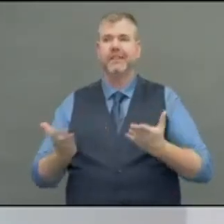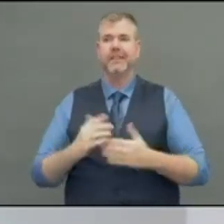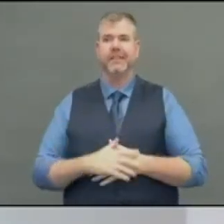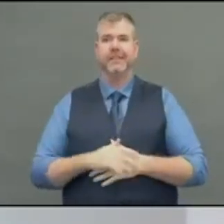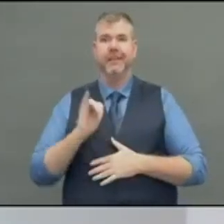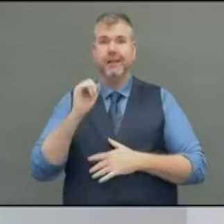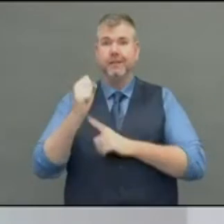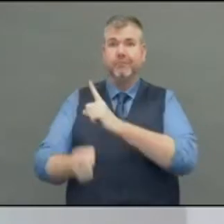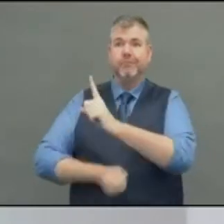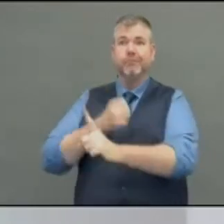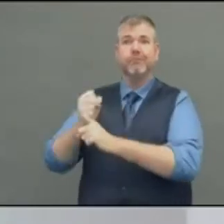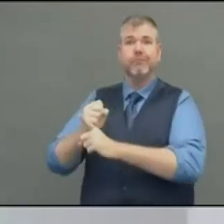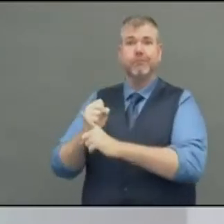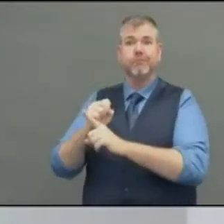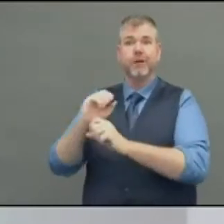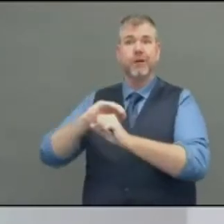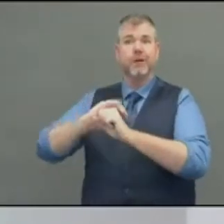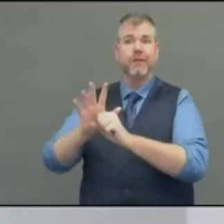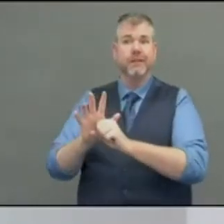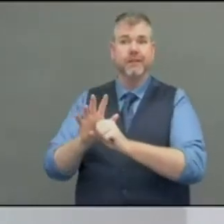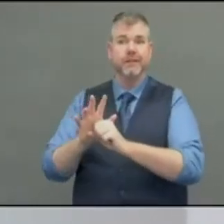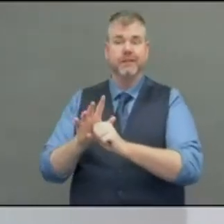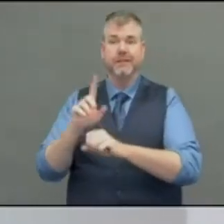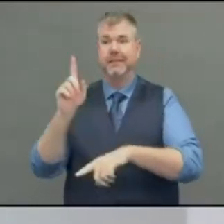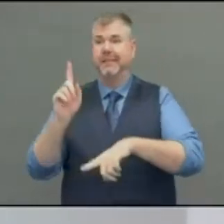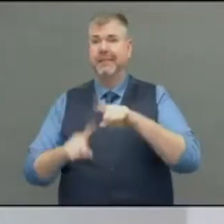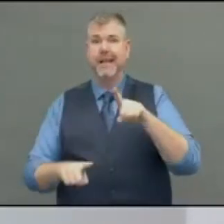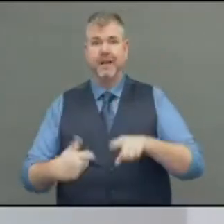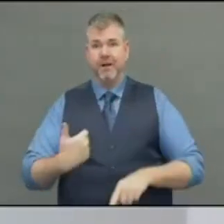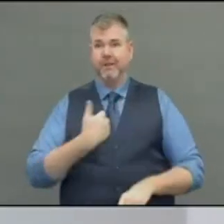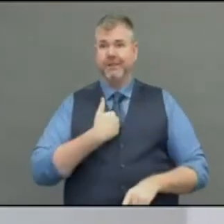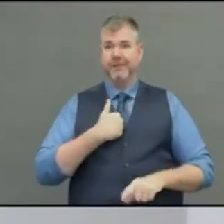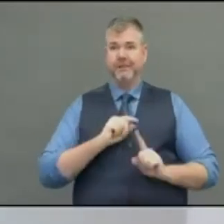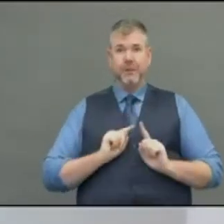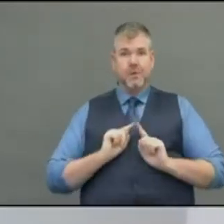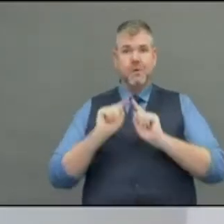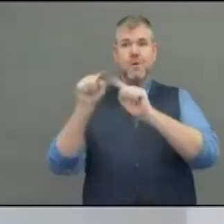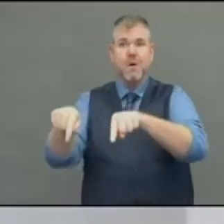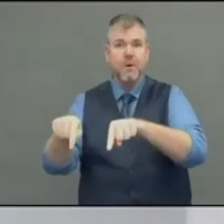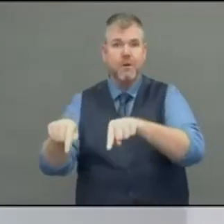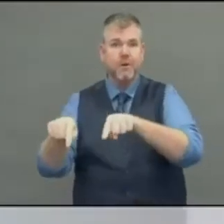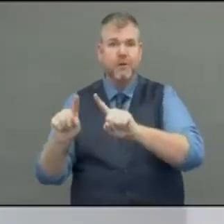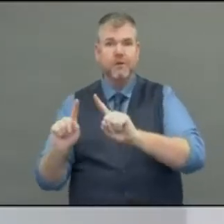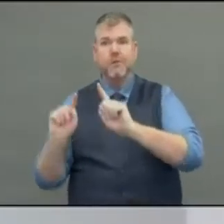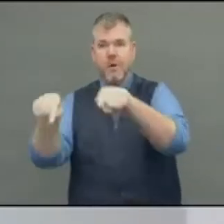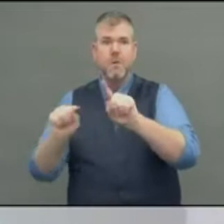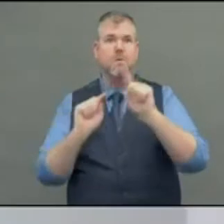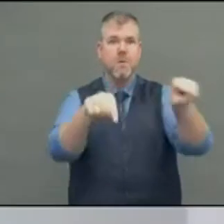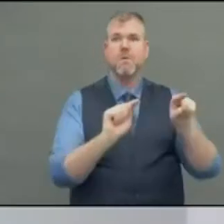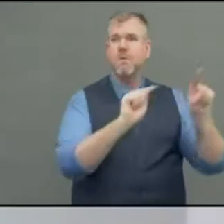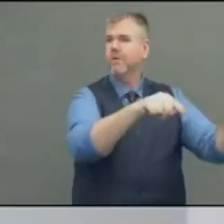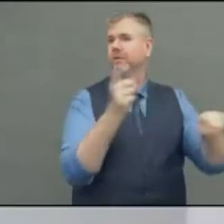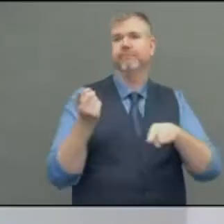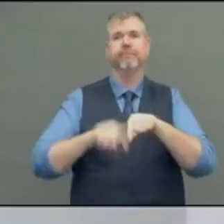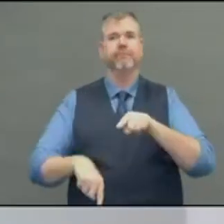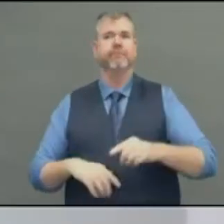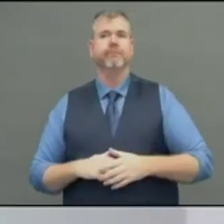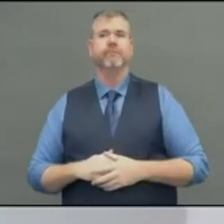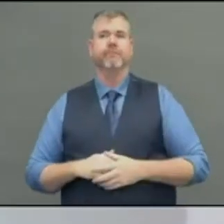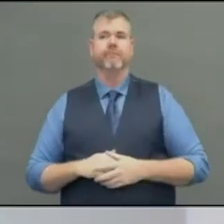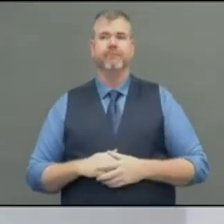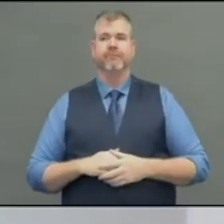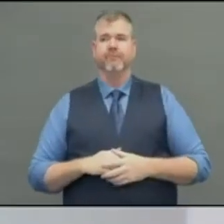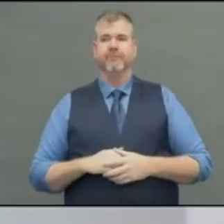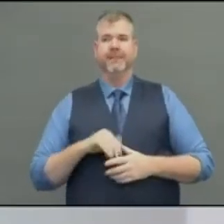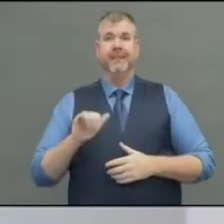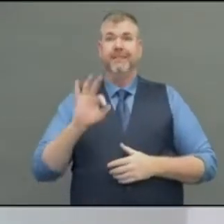person. And this Facebook Live opportunity is exactly what we need to continue to be able to